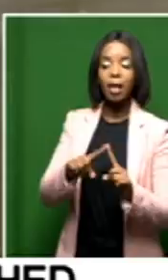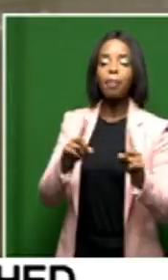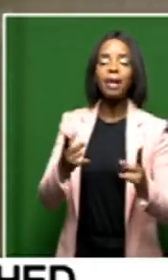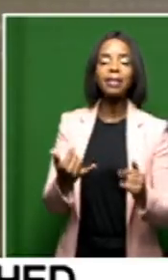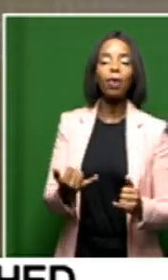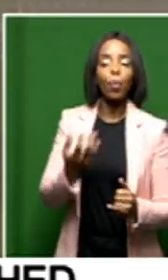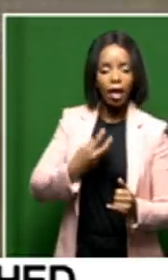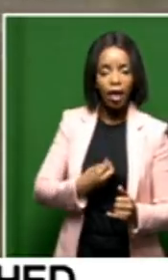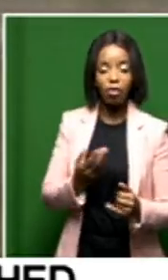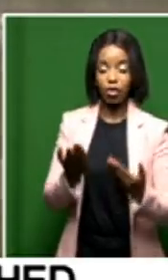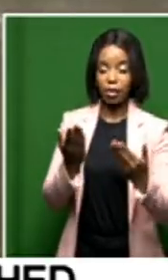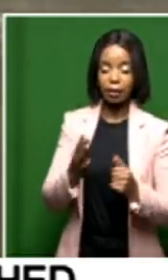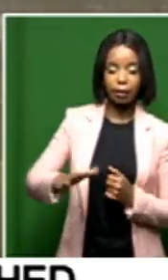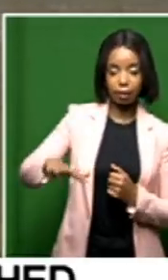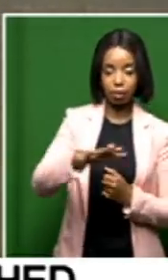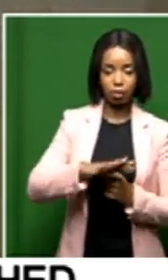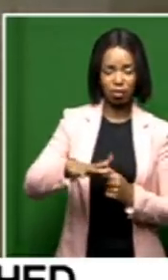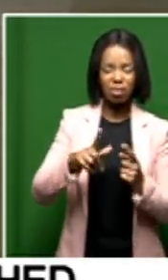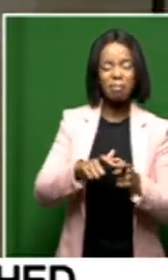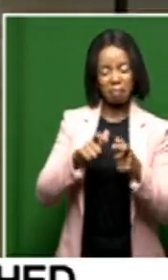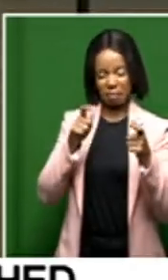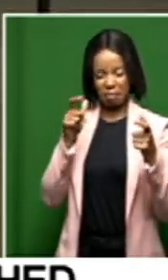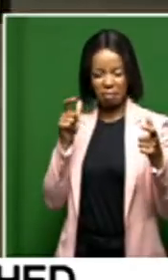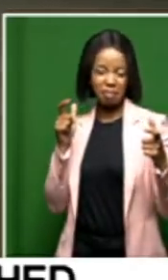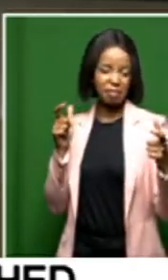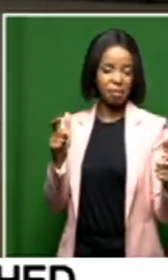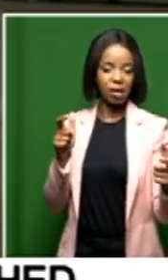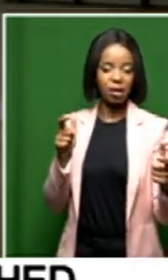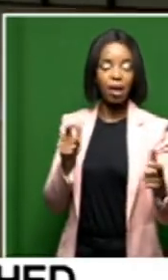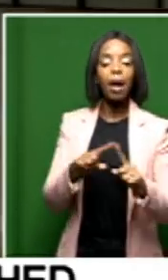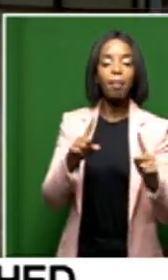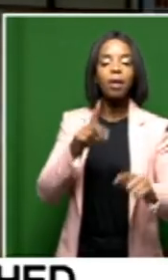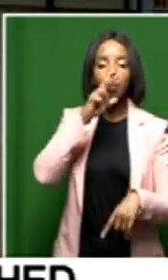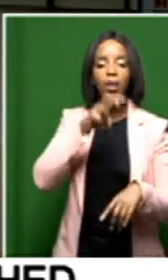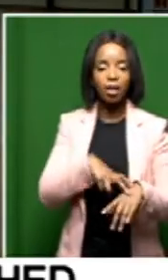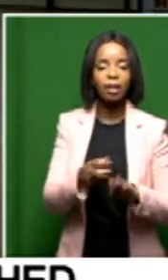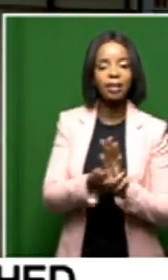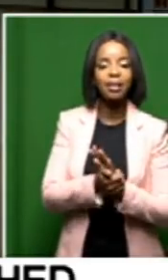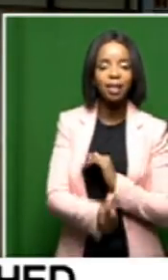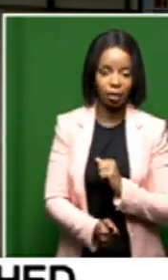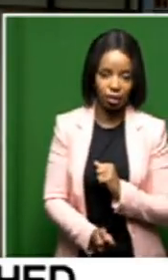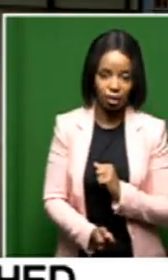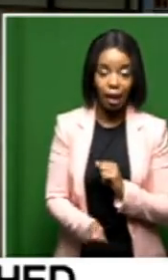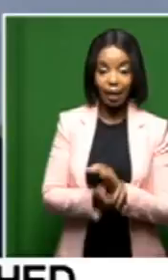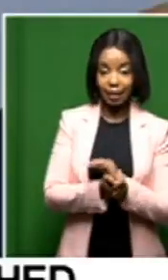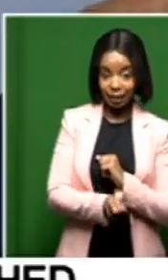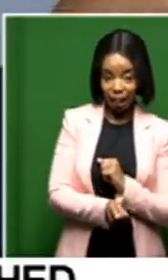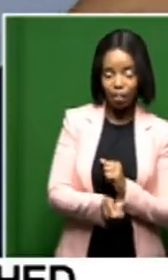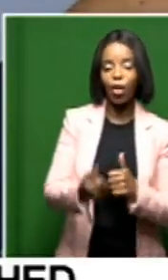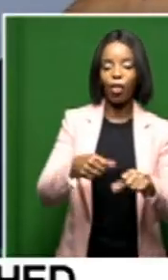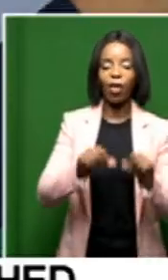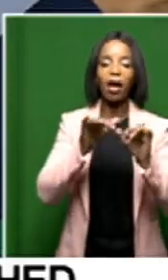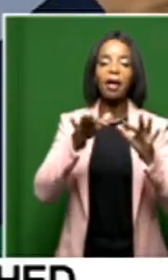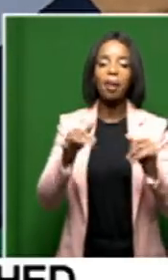this magnitude, we're going to need the skills. And this is a big issue in terms of skills, job creation. How is that all going to